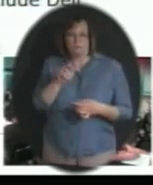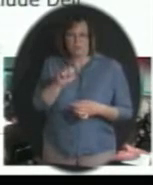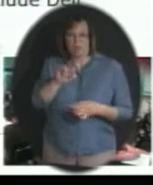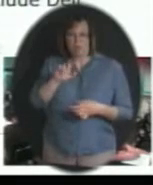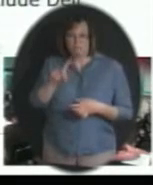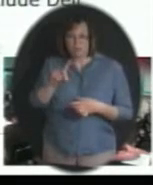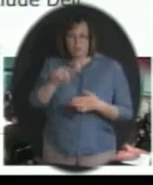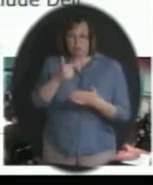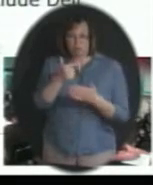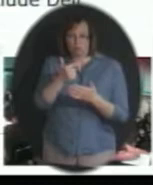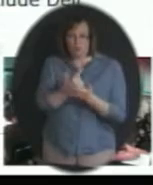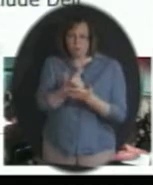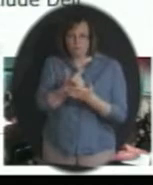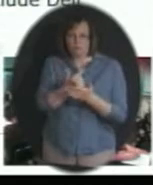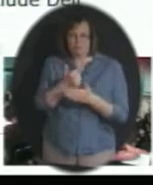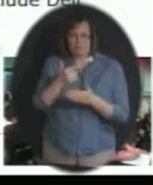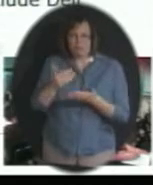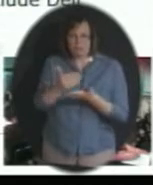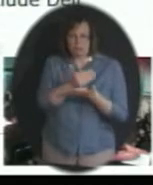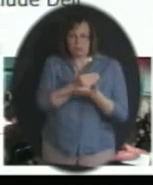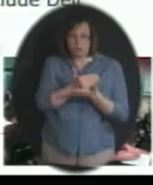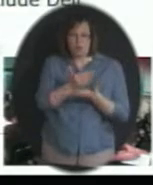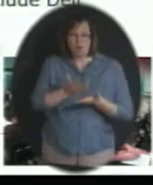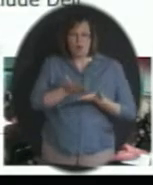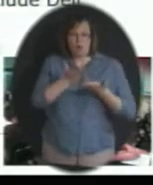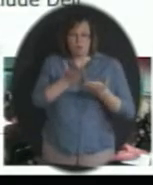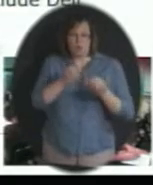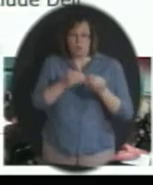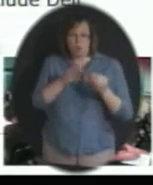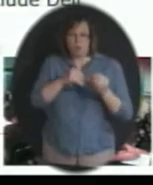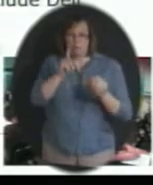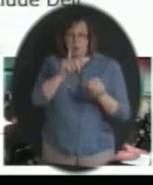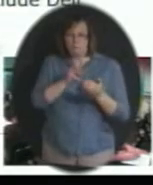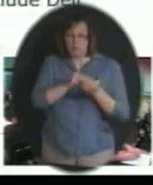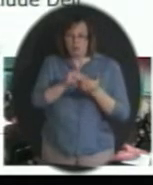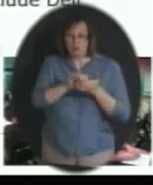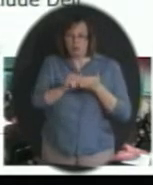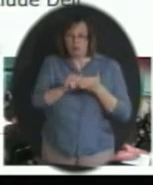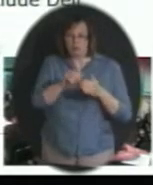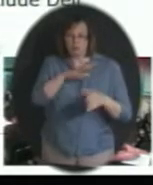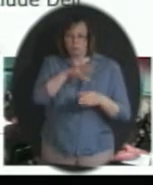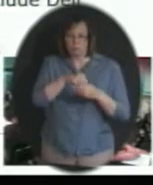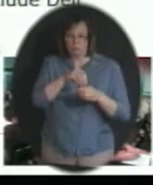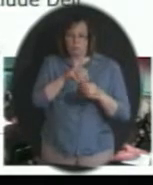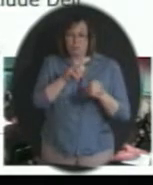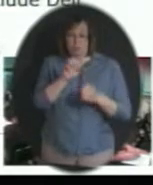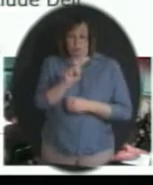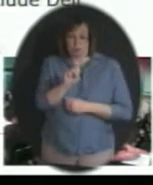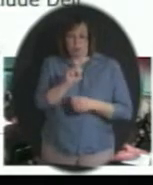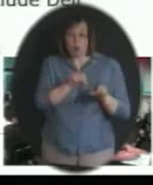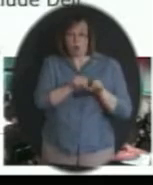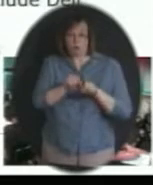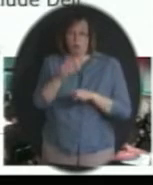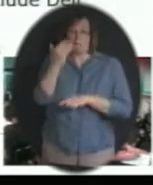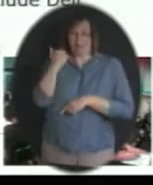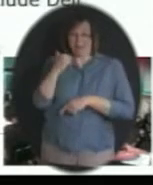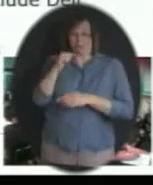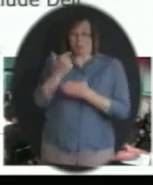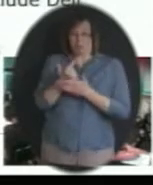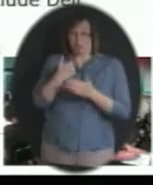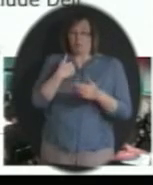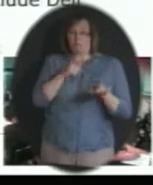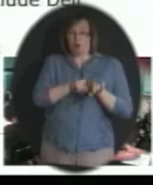grads. They generated an offer of over $1 million in scholarships. And then also past graduates